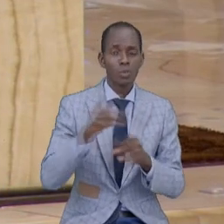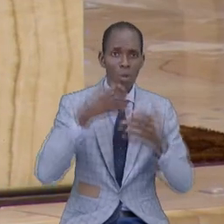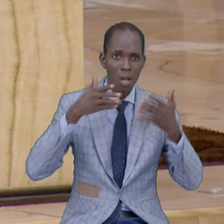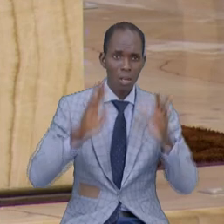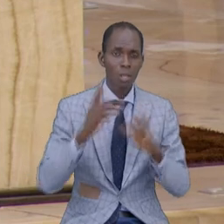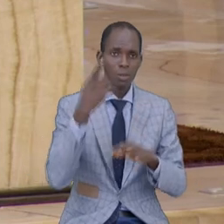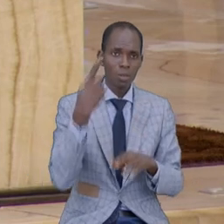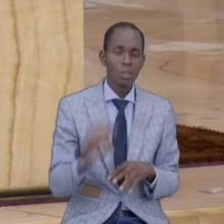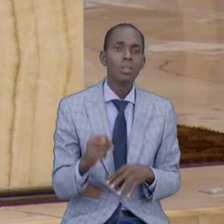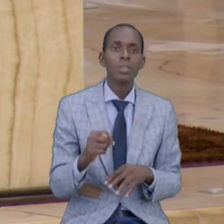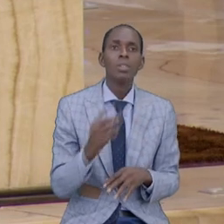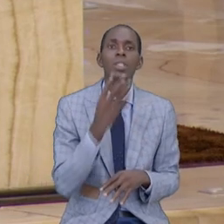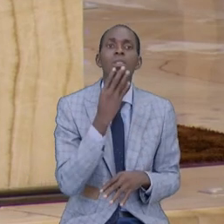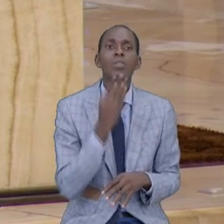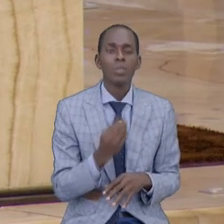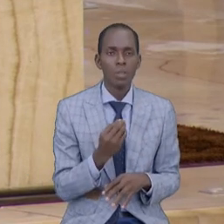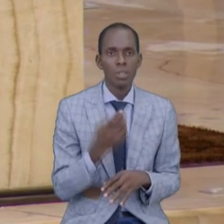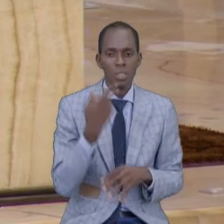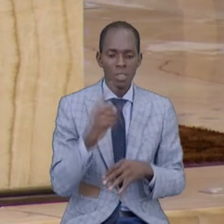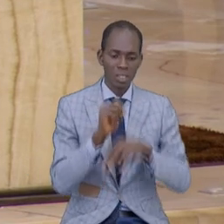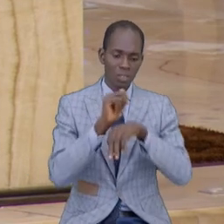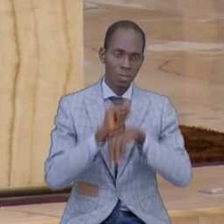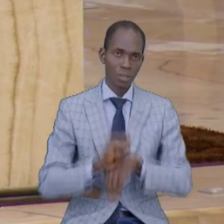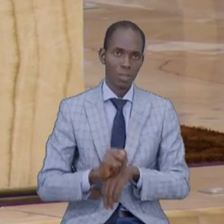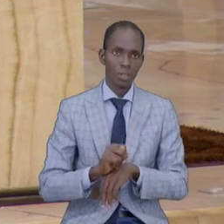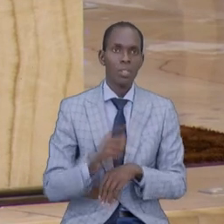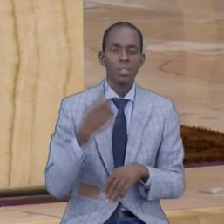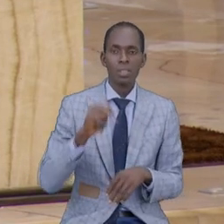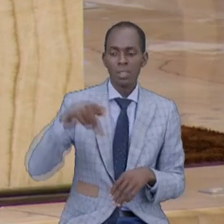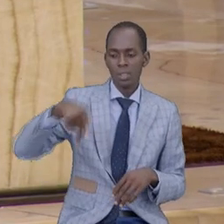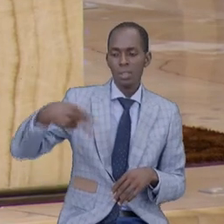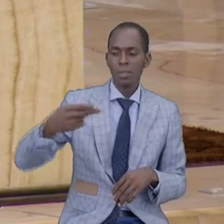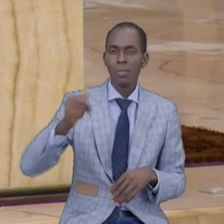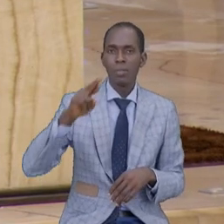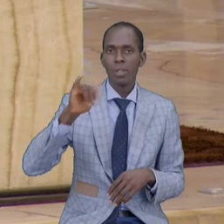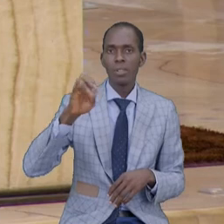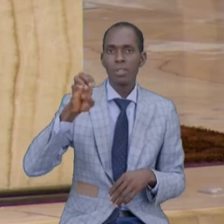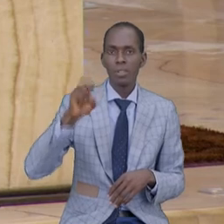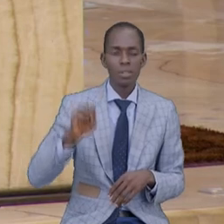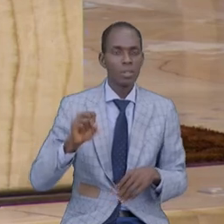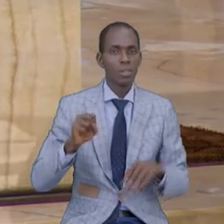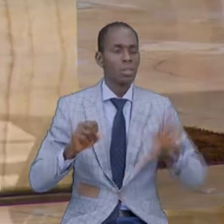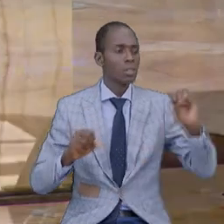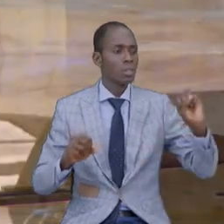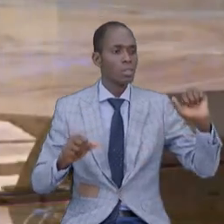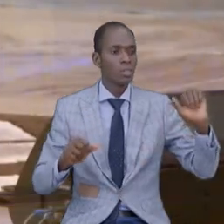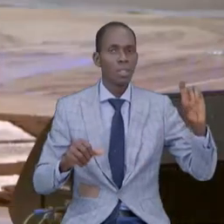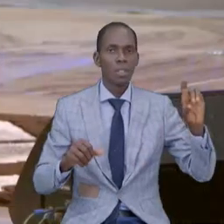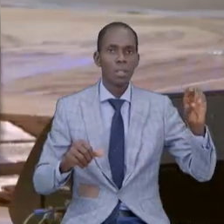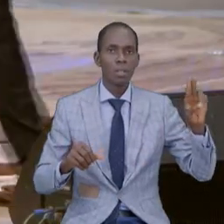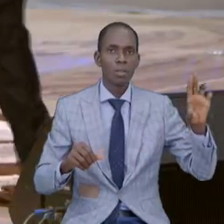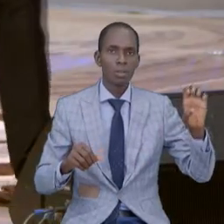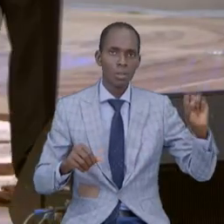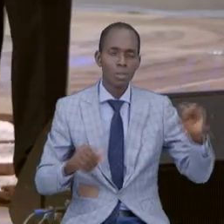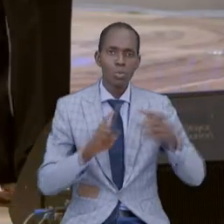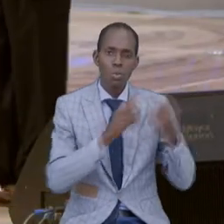Jews, the traditionalists, the Pharisees, the Sadducees, to put pressure on